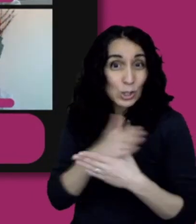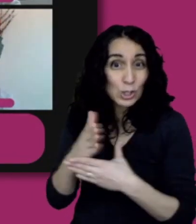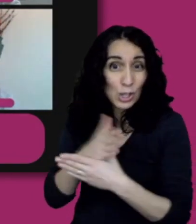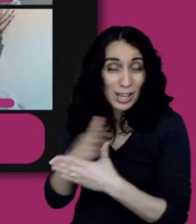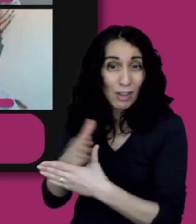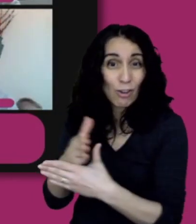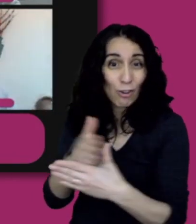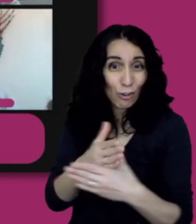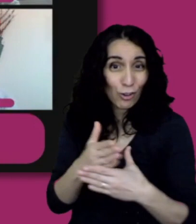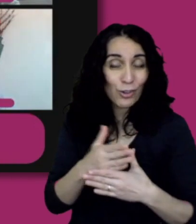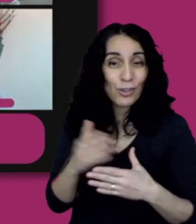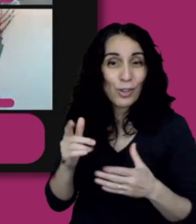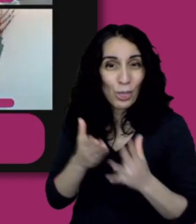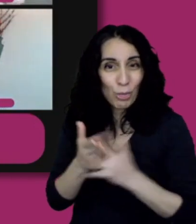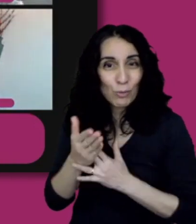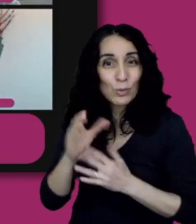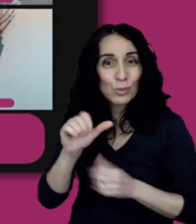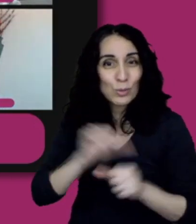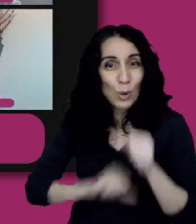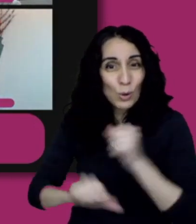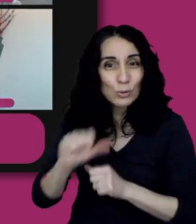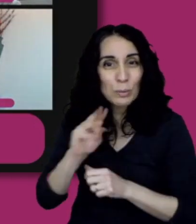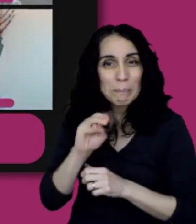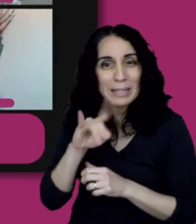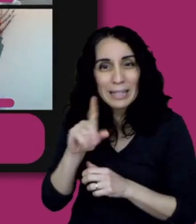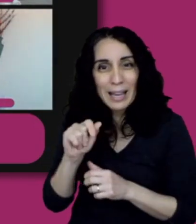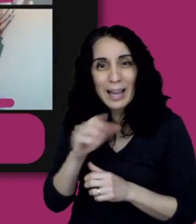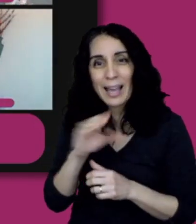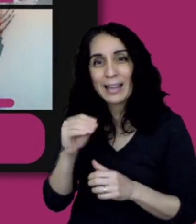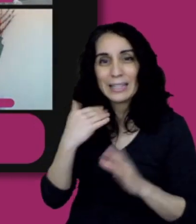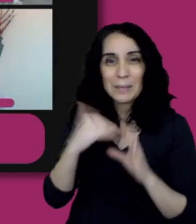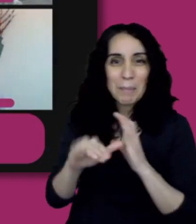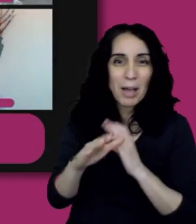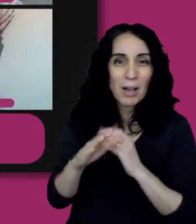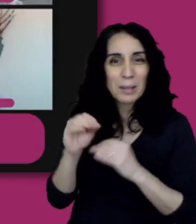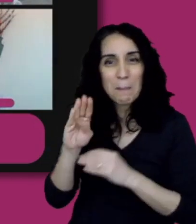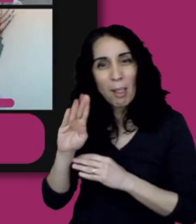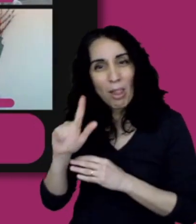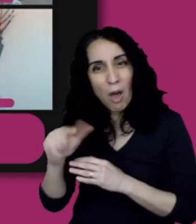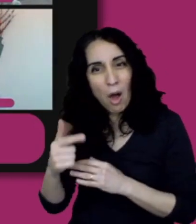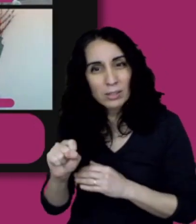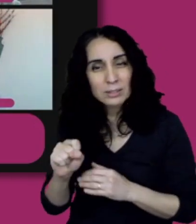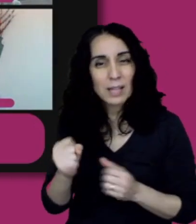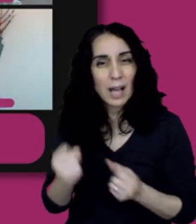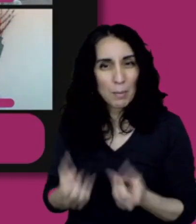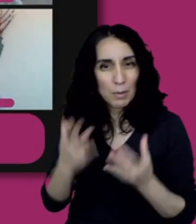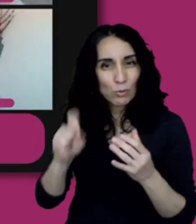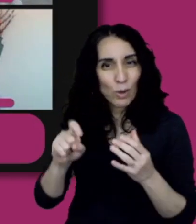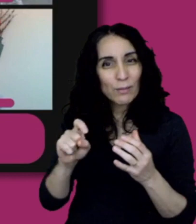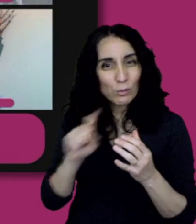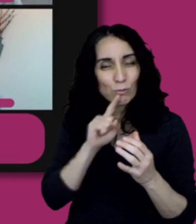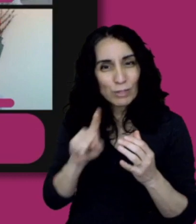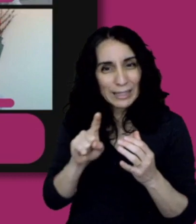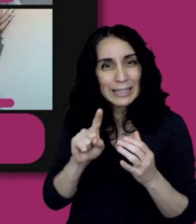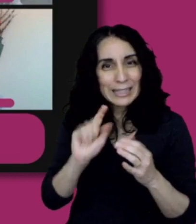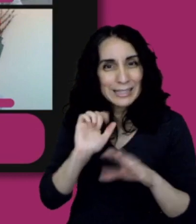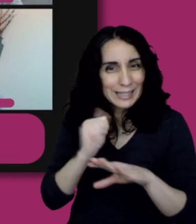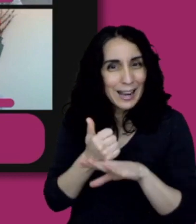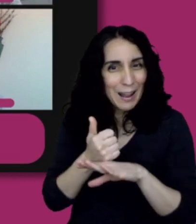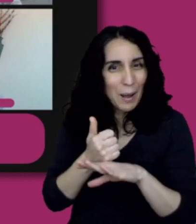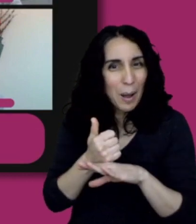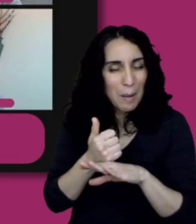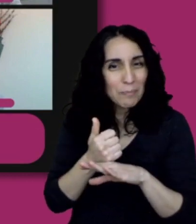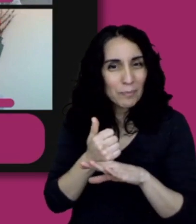we had to share and tell through social media and through emails and blogs, and how much you have to build that